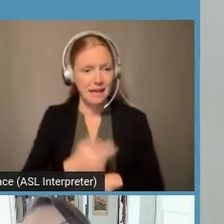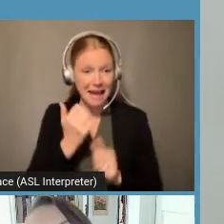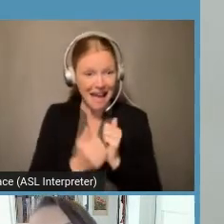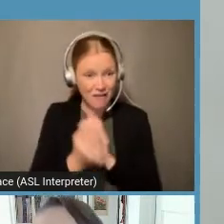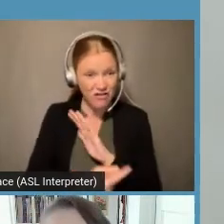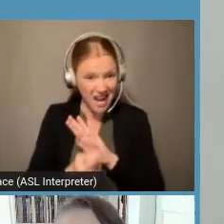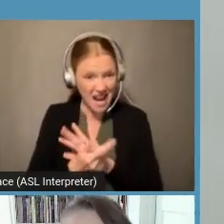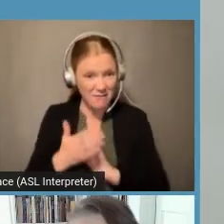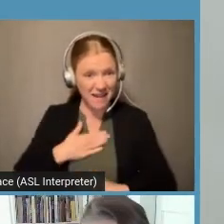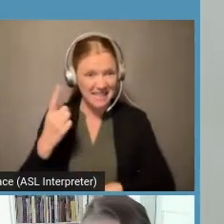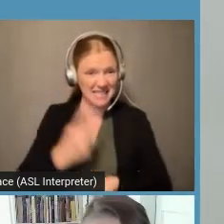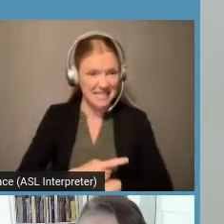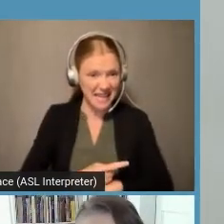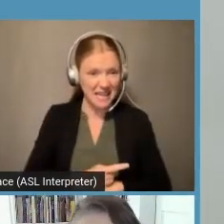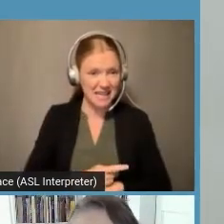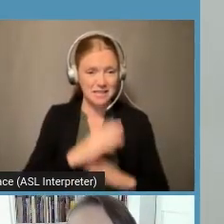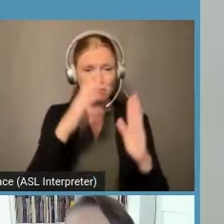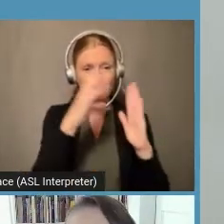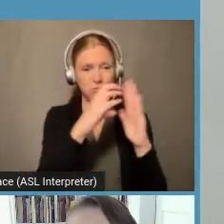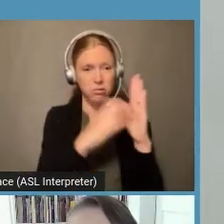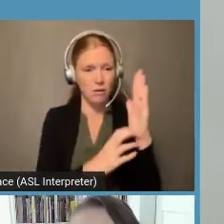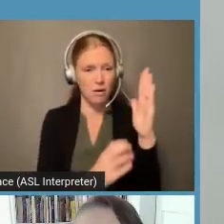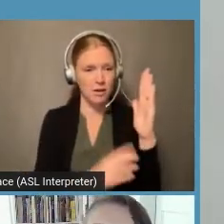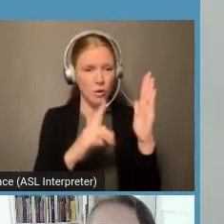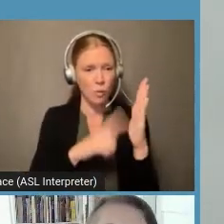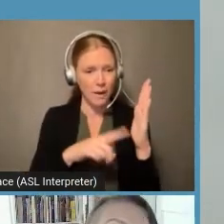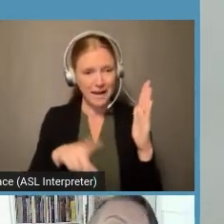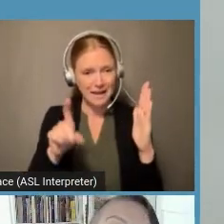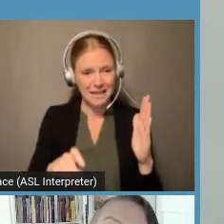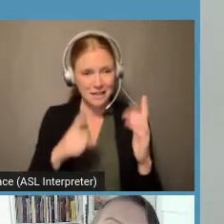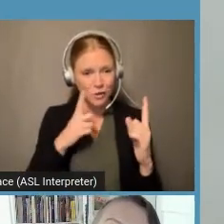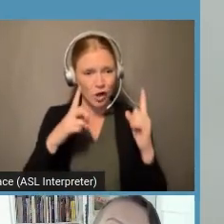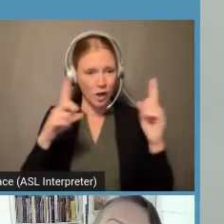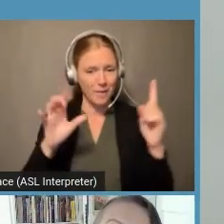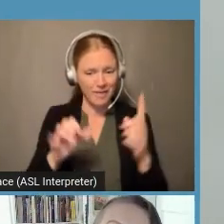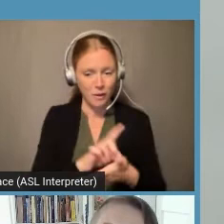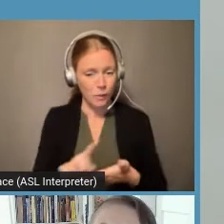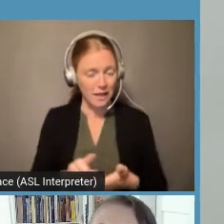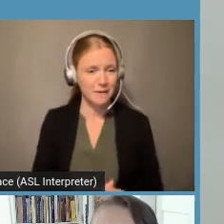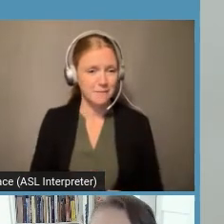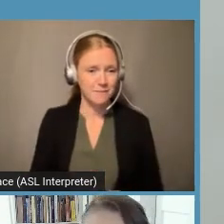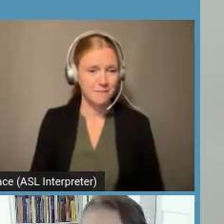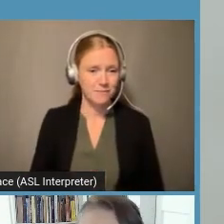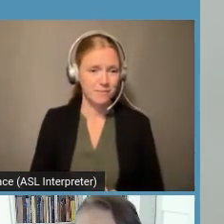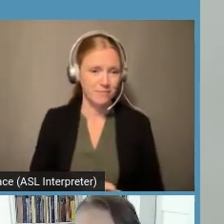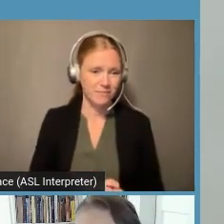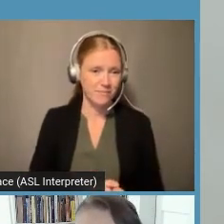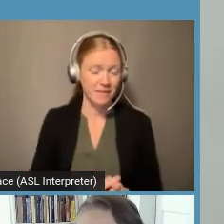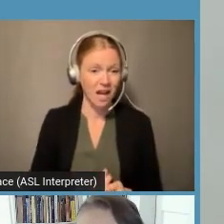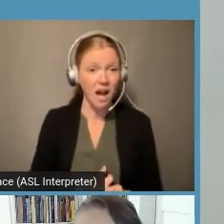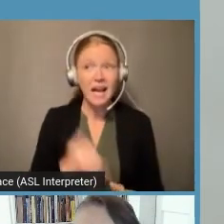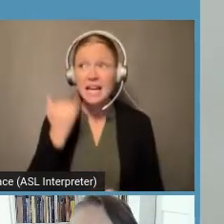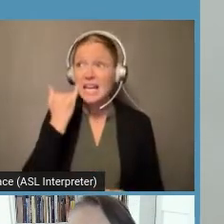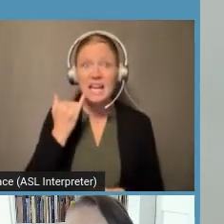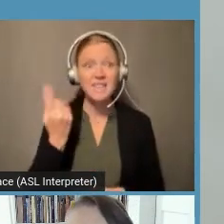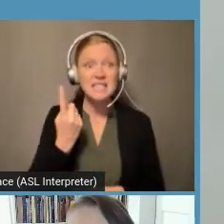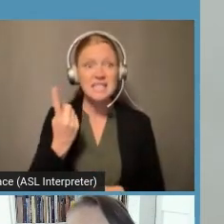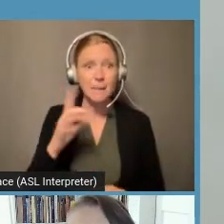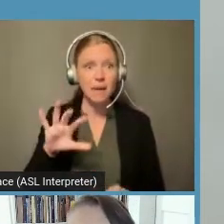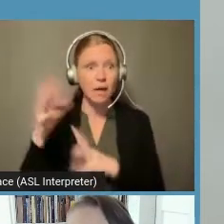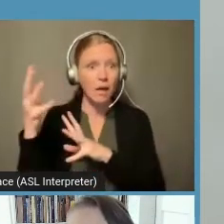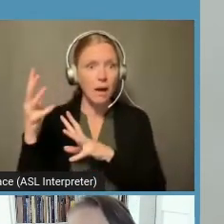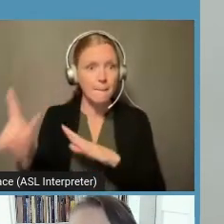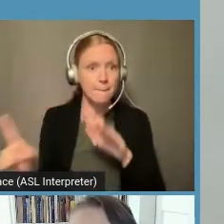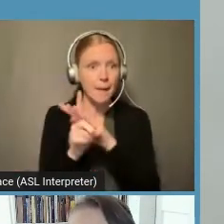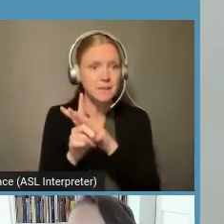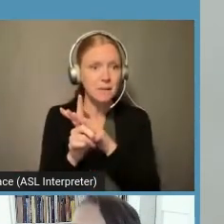with all the things I know I need to accomplish that week. And if something pops up, I have to move something in order to accommodate it.